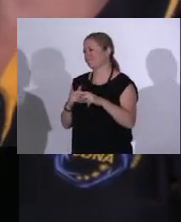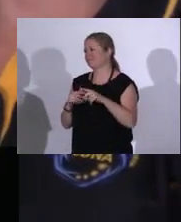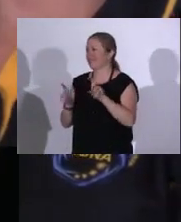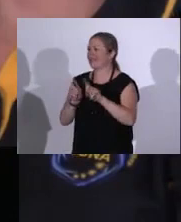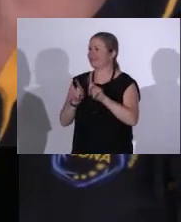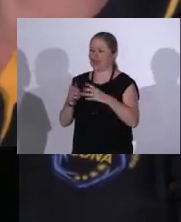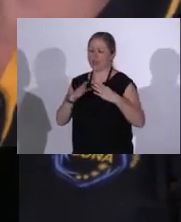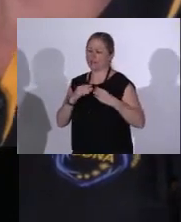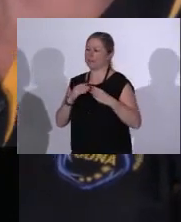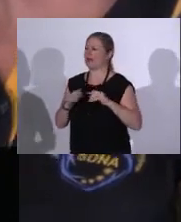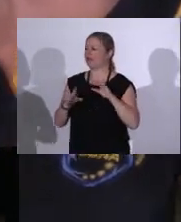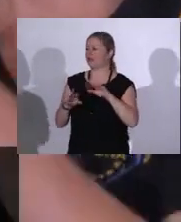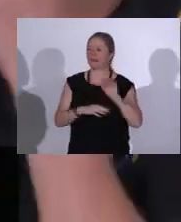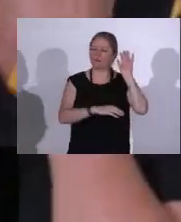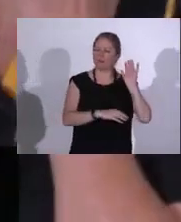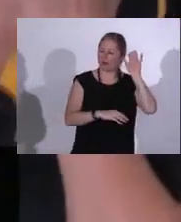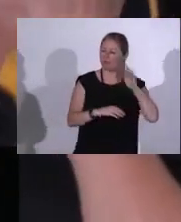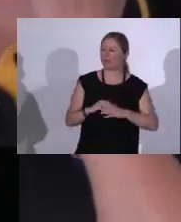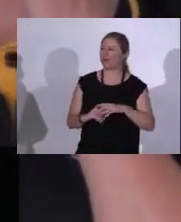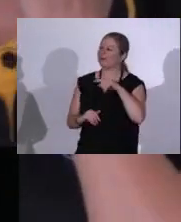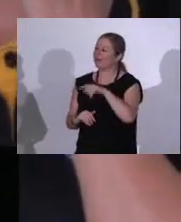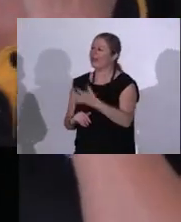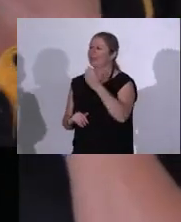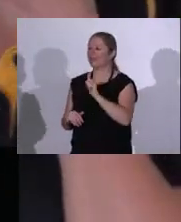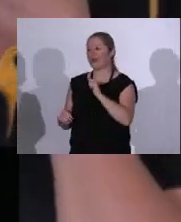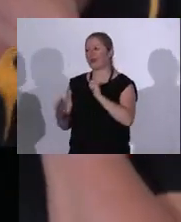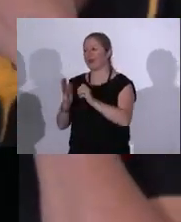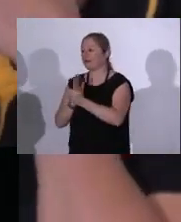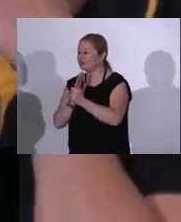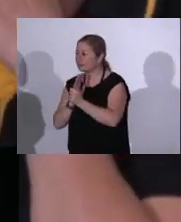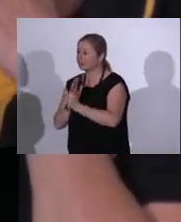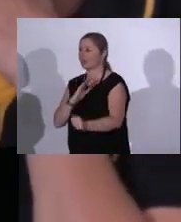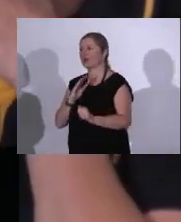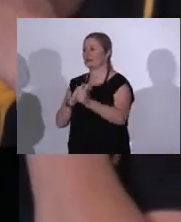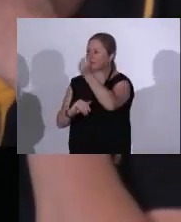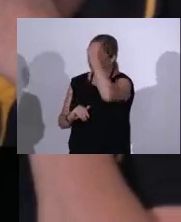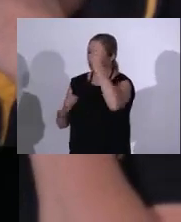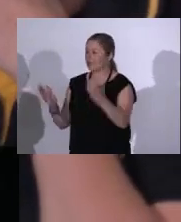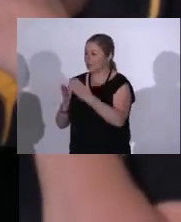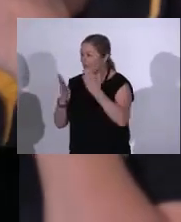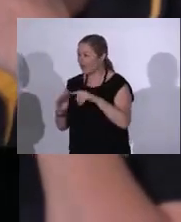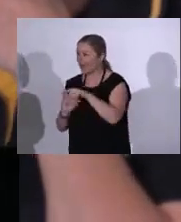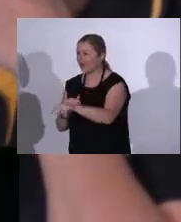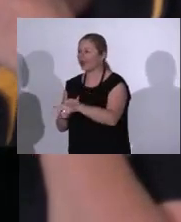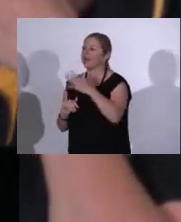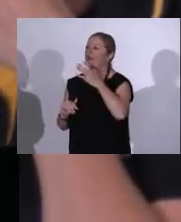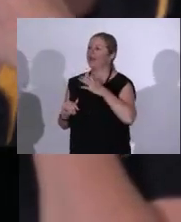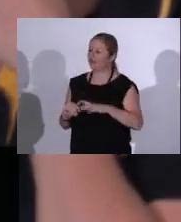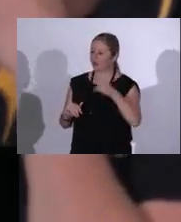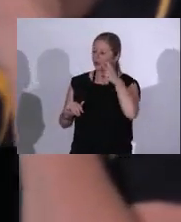that there's opportunities out there. So they have got amazingly talented footballers as well in their realms, and they would like to see a